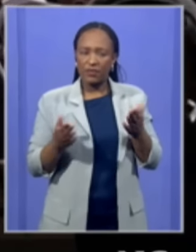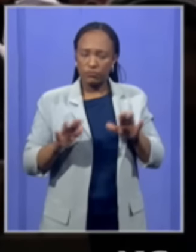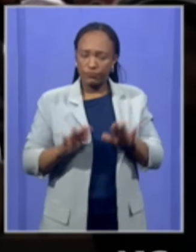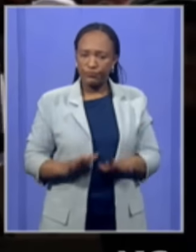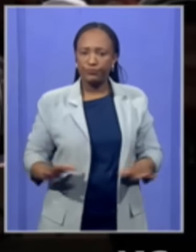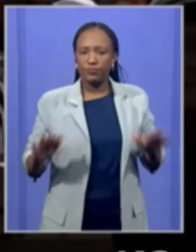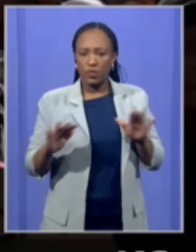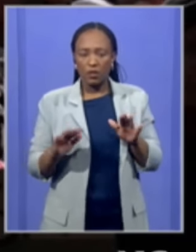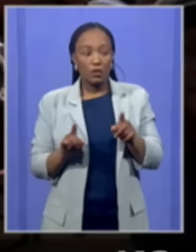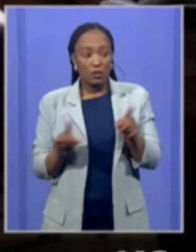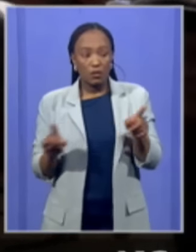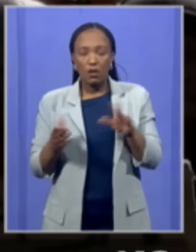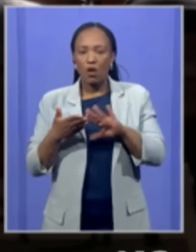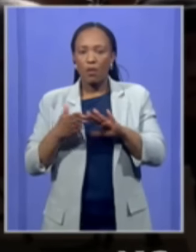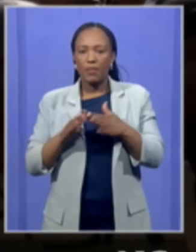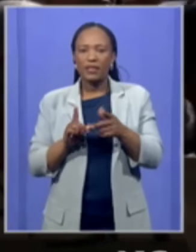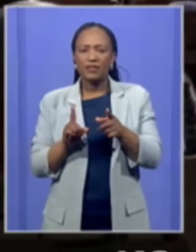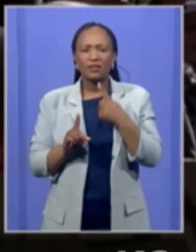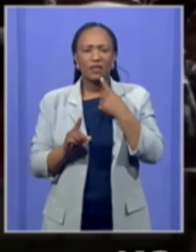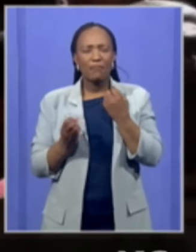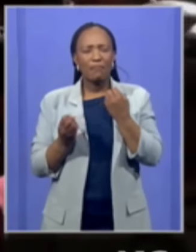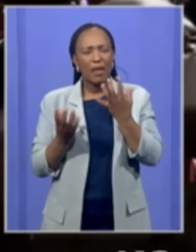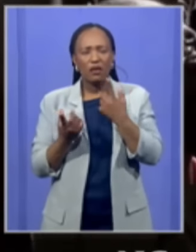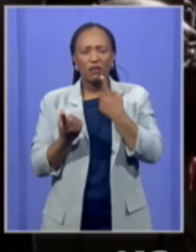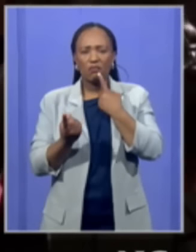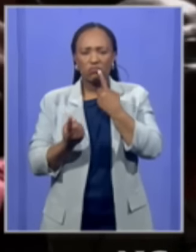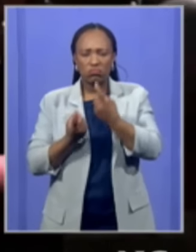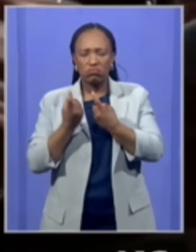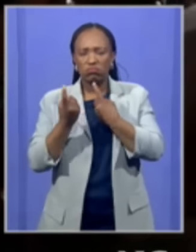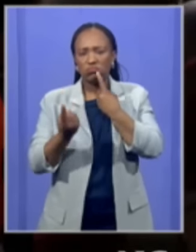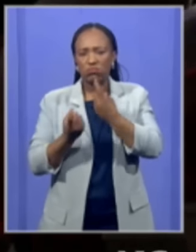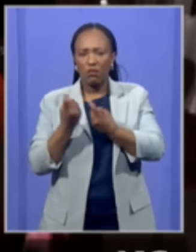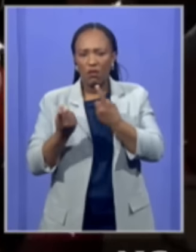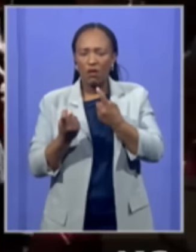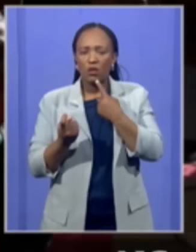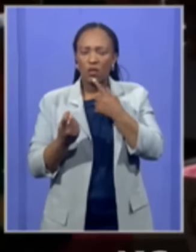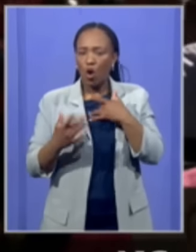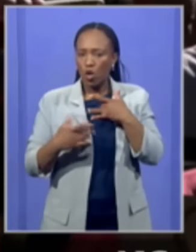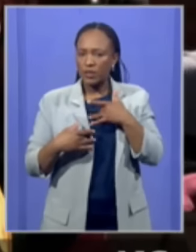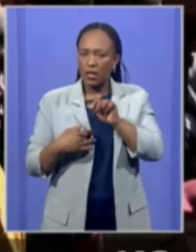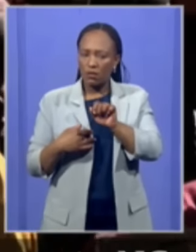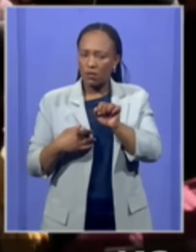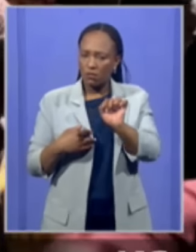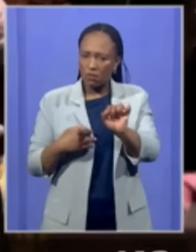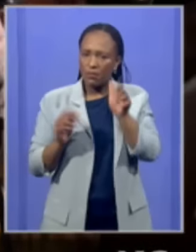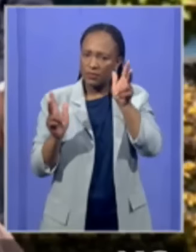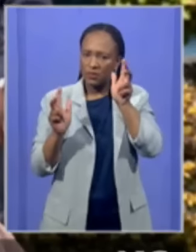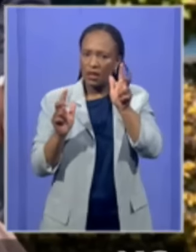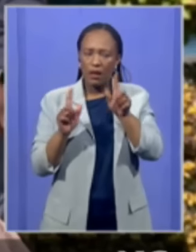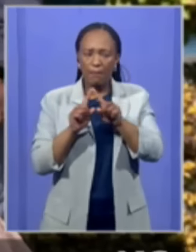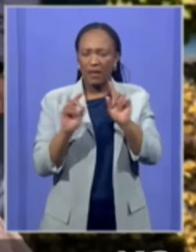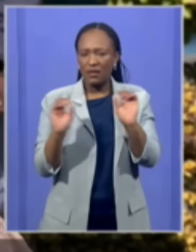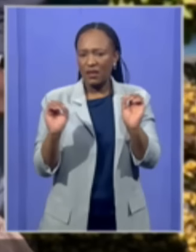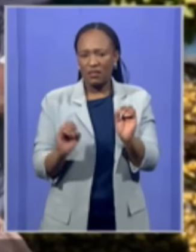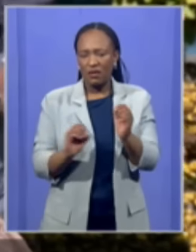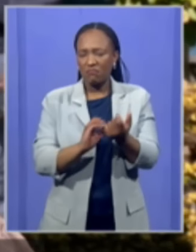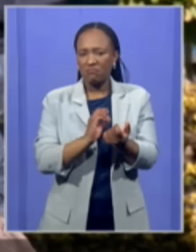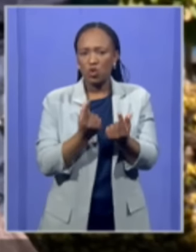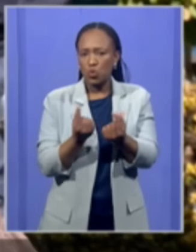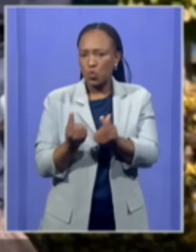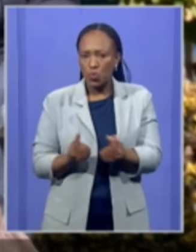gwanto ono ba re ke sebaka ba ikuela gore matshwenyego a bone a sekegelwe tsebe mme ga gona sepe se o se diriwang. We are sick and